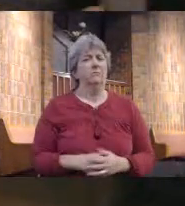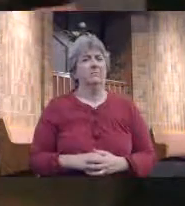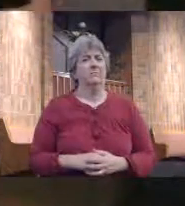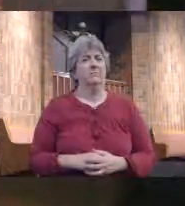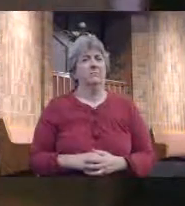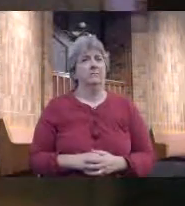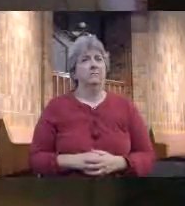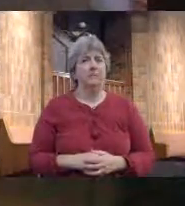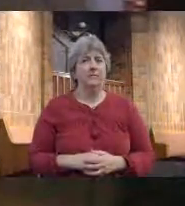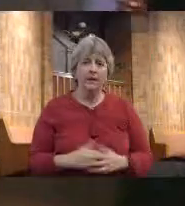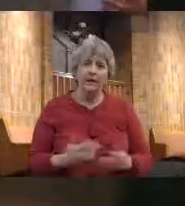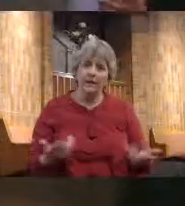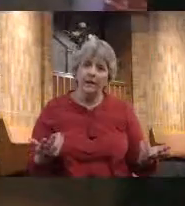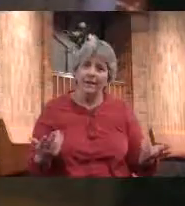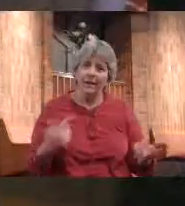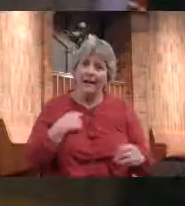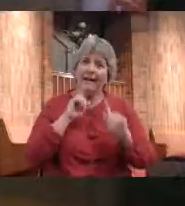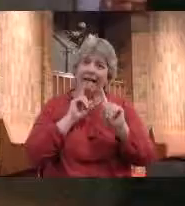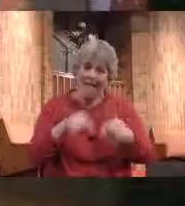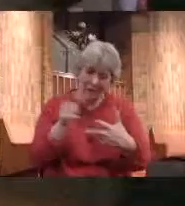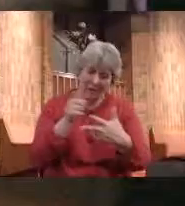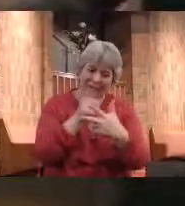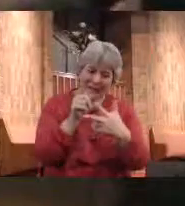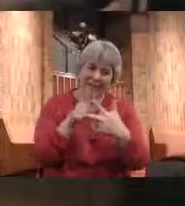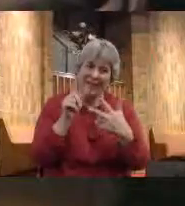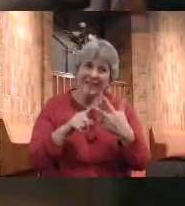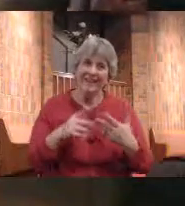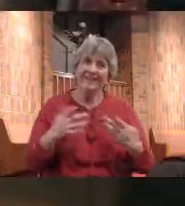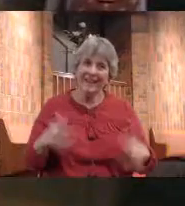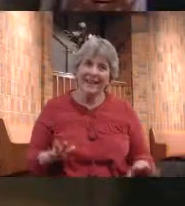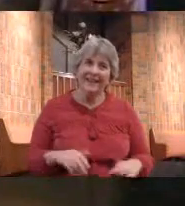What? I just answered that.